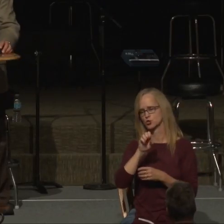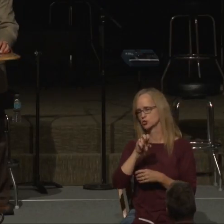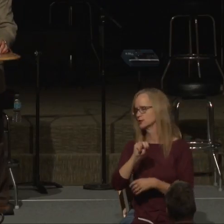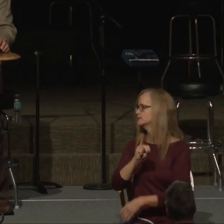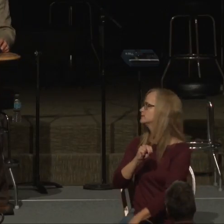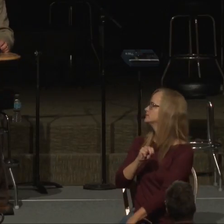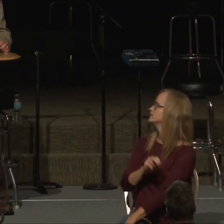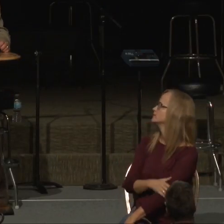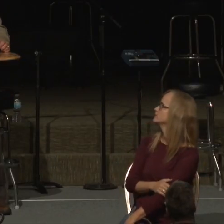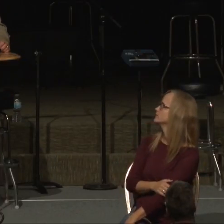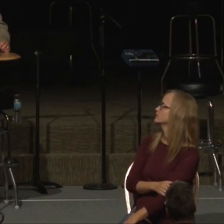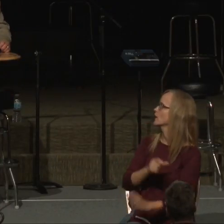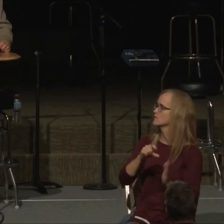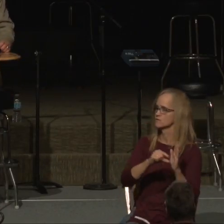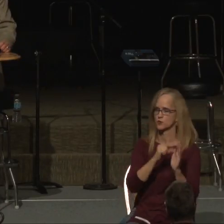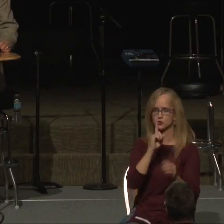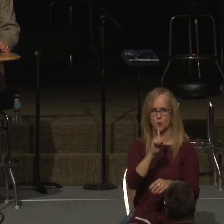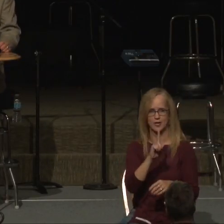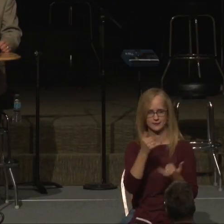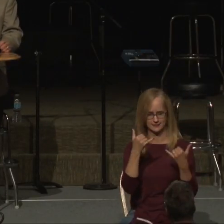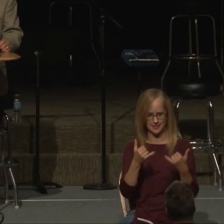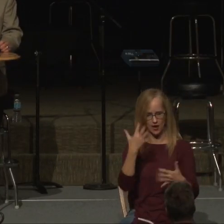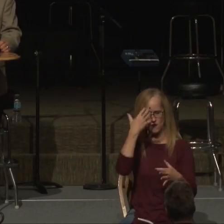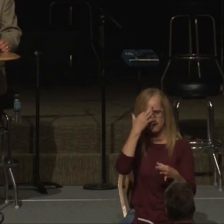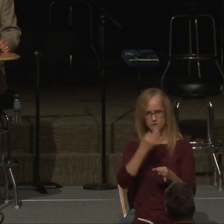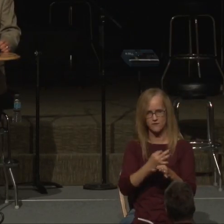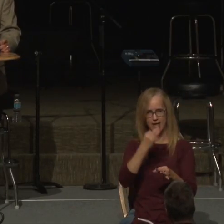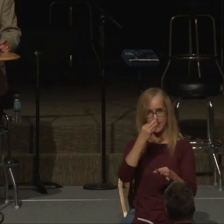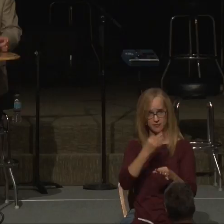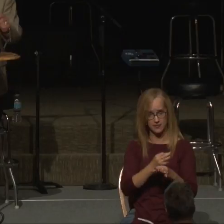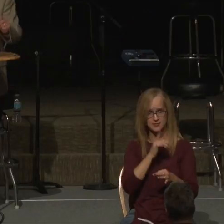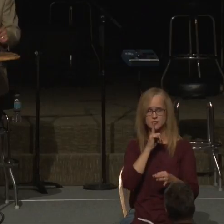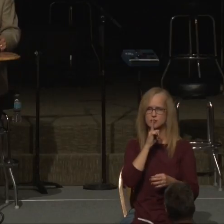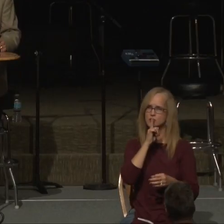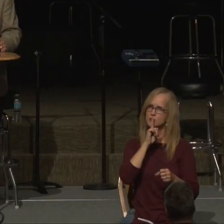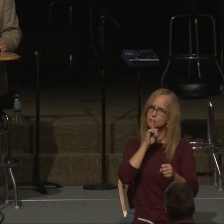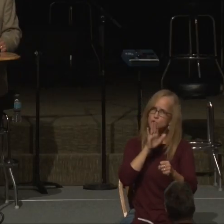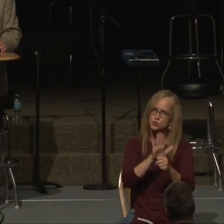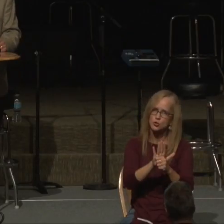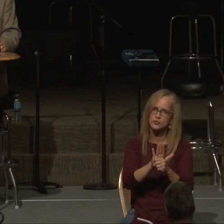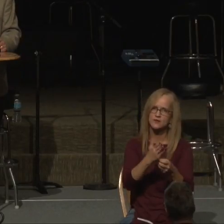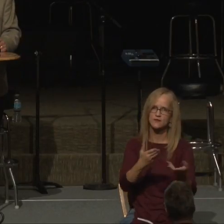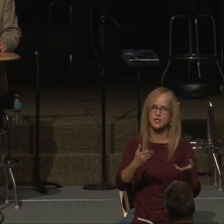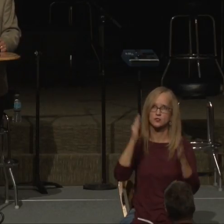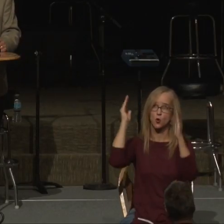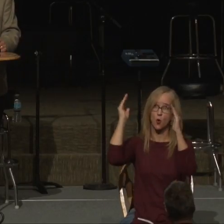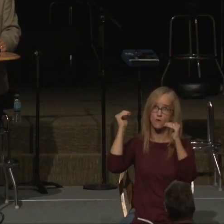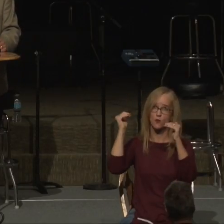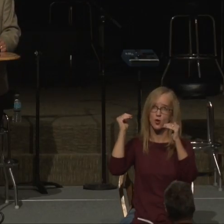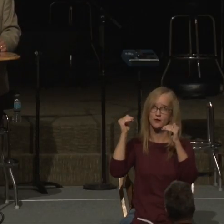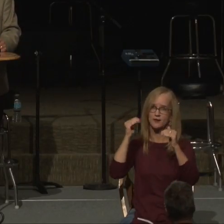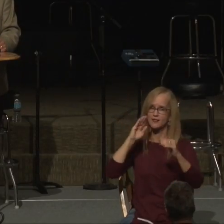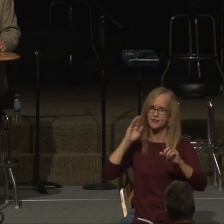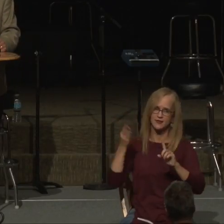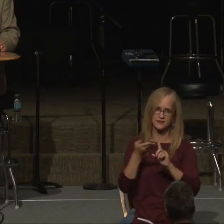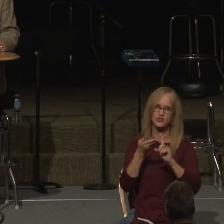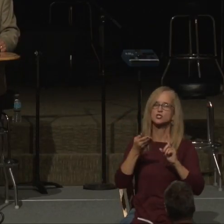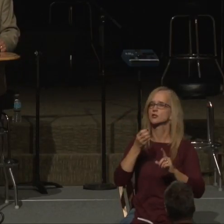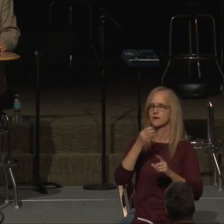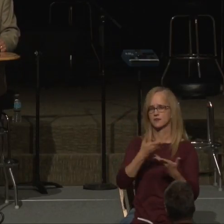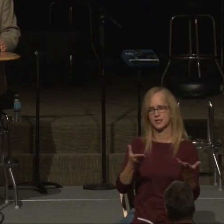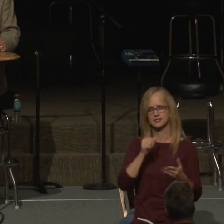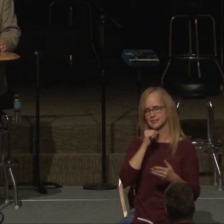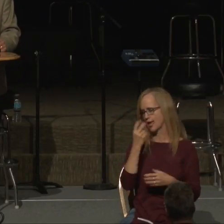1. Now faith is the assurance of things hoped for, the conviction of things not